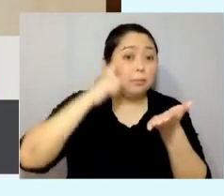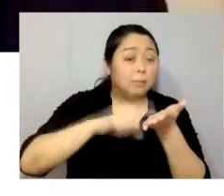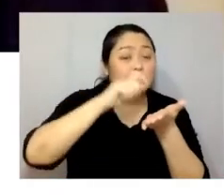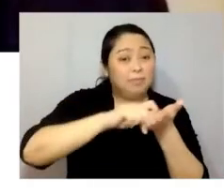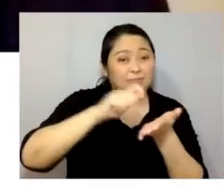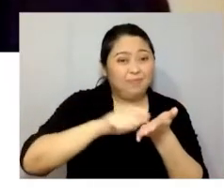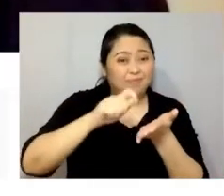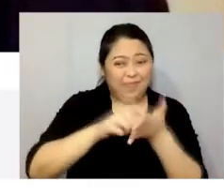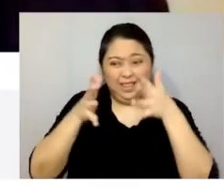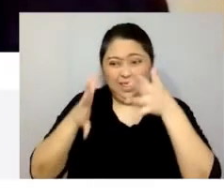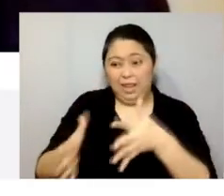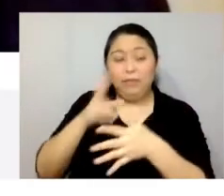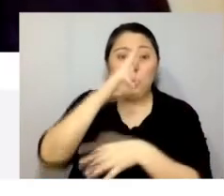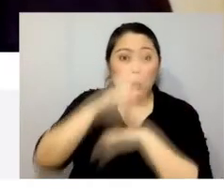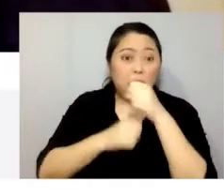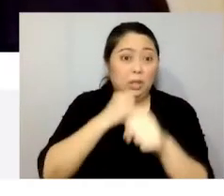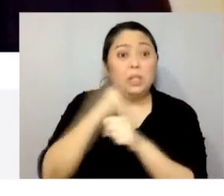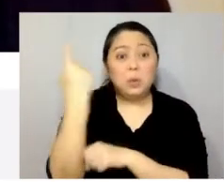period.